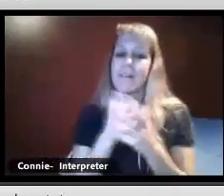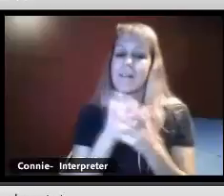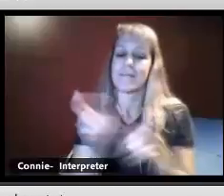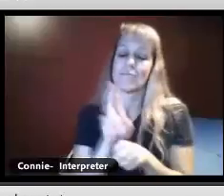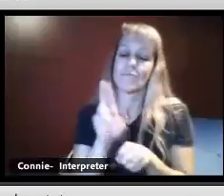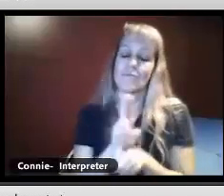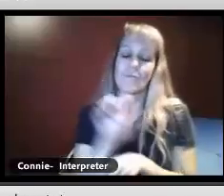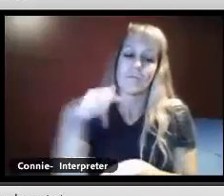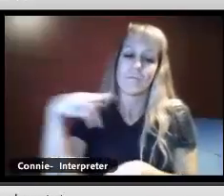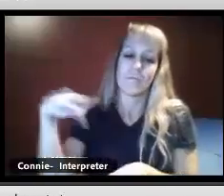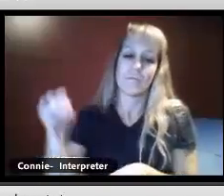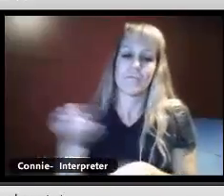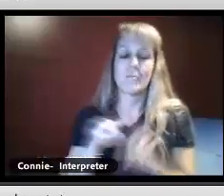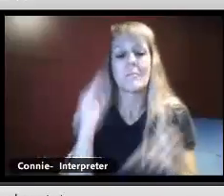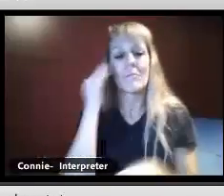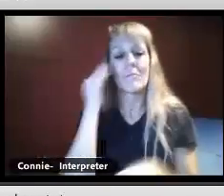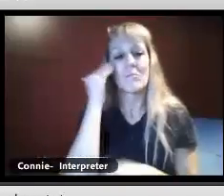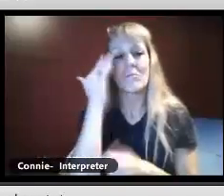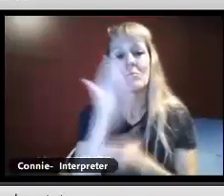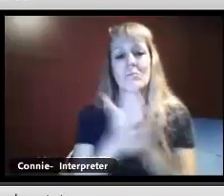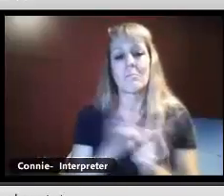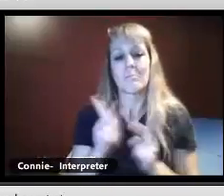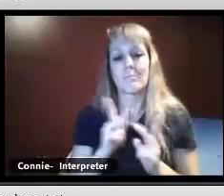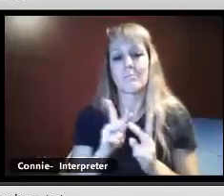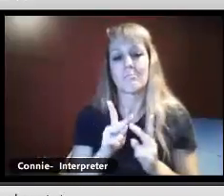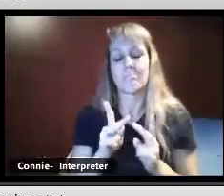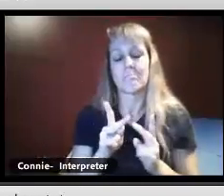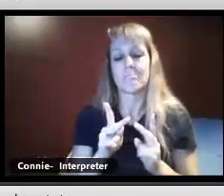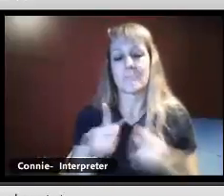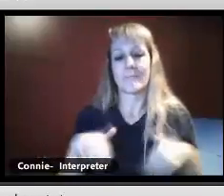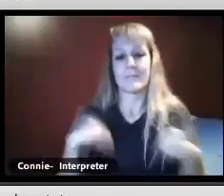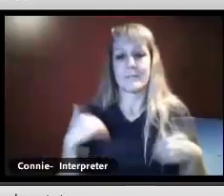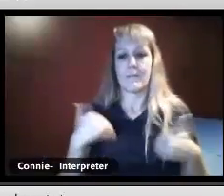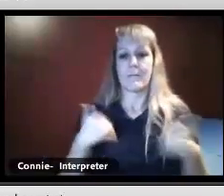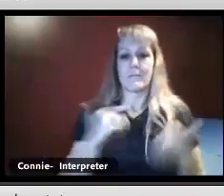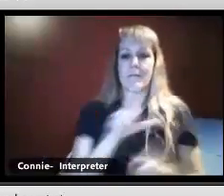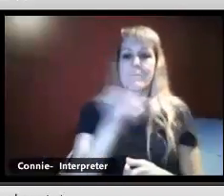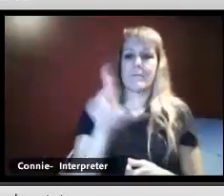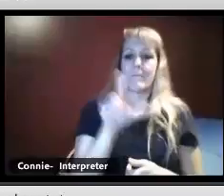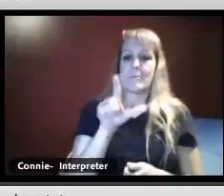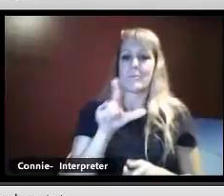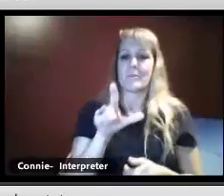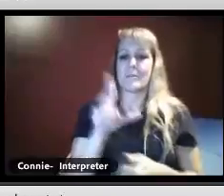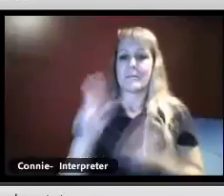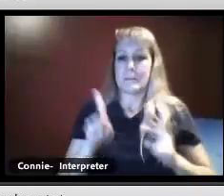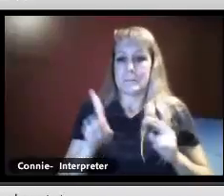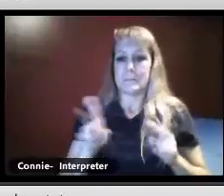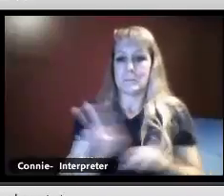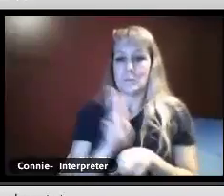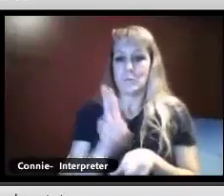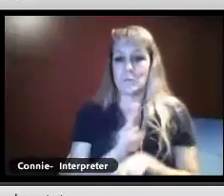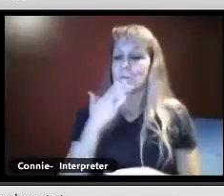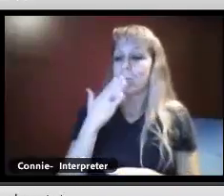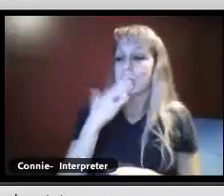know many people do, and I'm sure many younger library patrons do. So thank you for mentioning